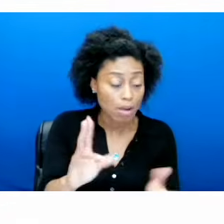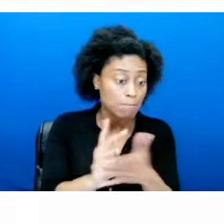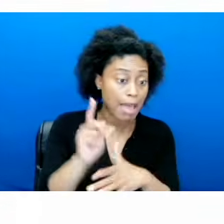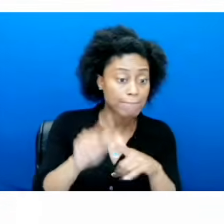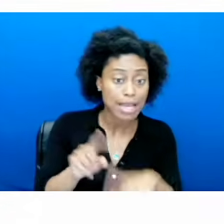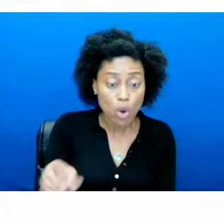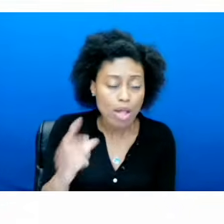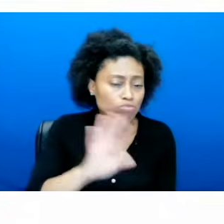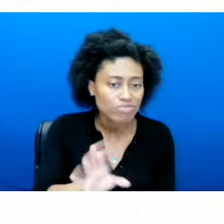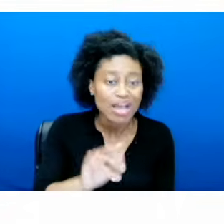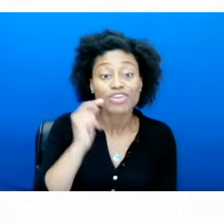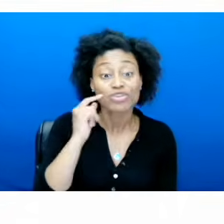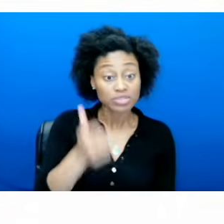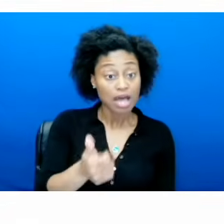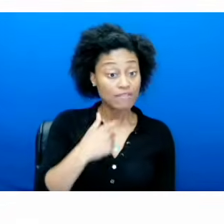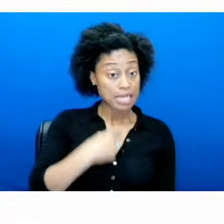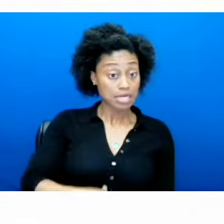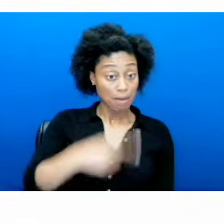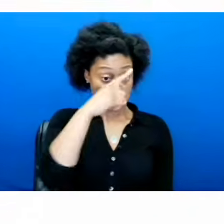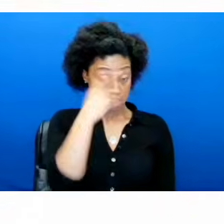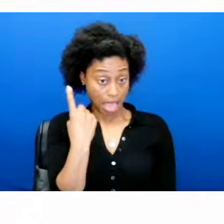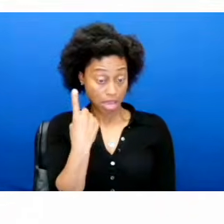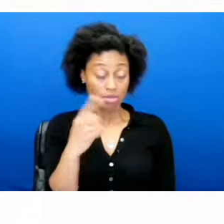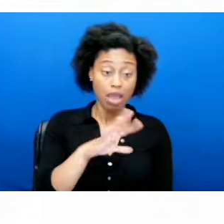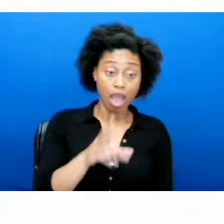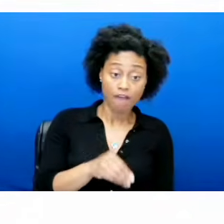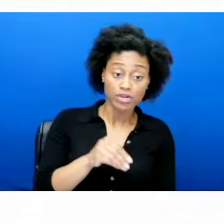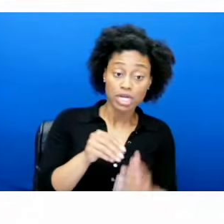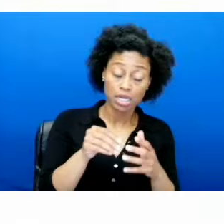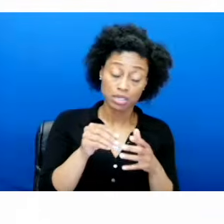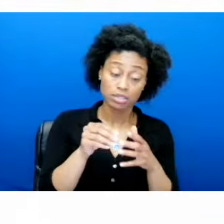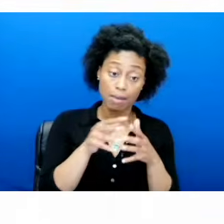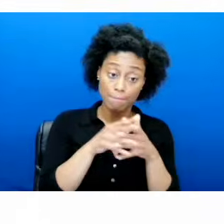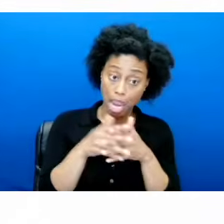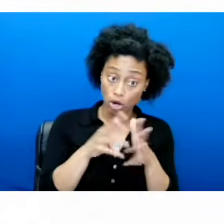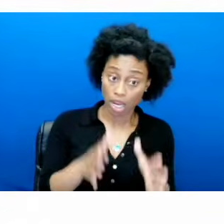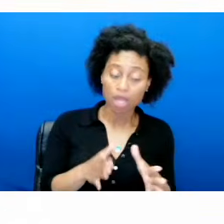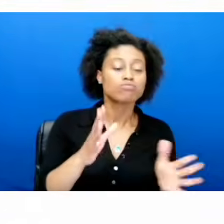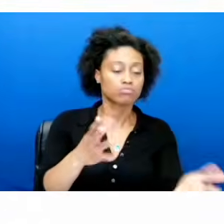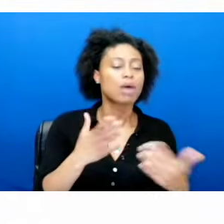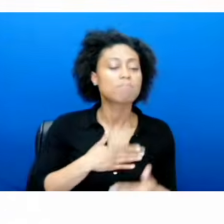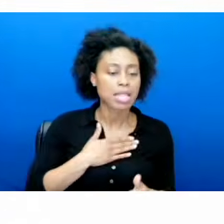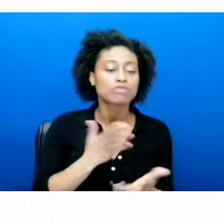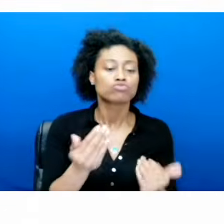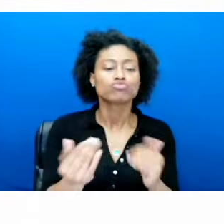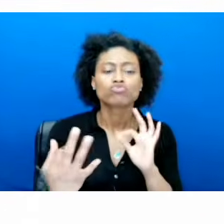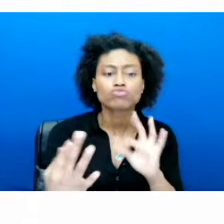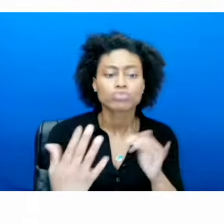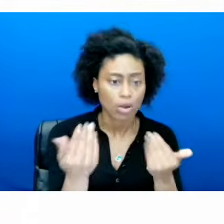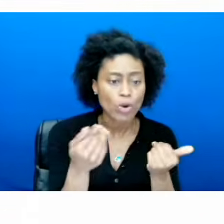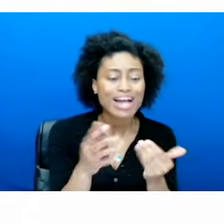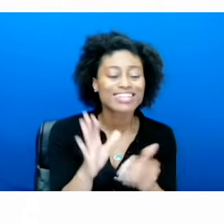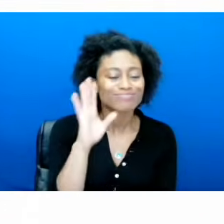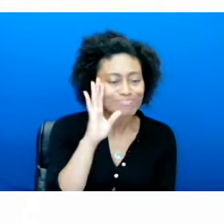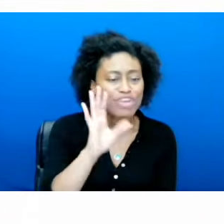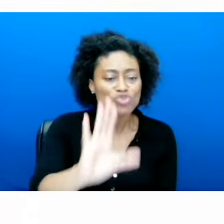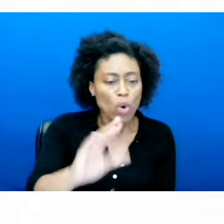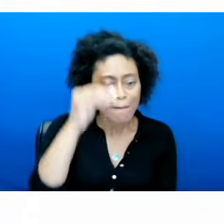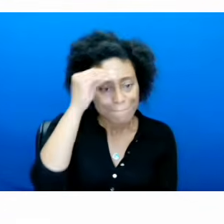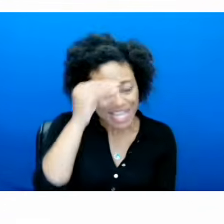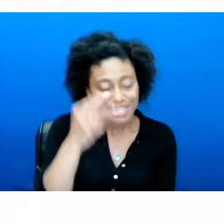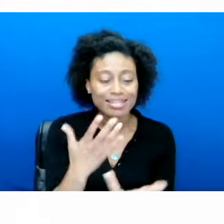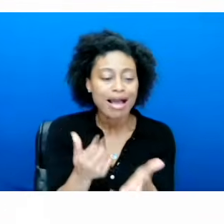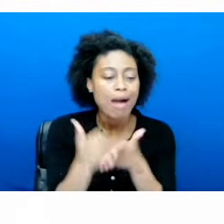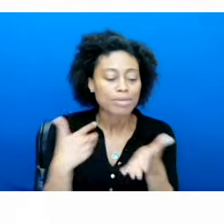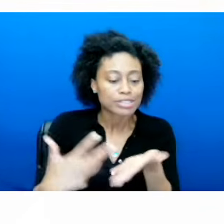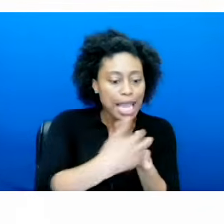as Black and African American, we would love to hear from you, because this survey is going to help us gather information